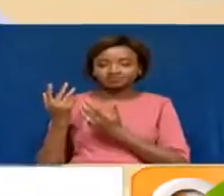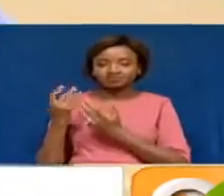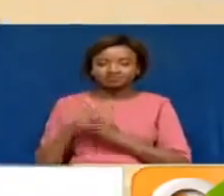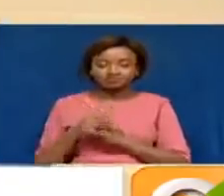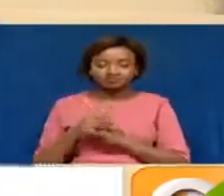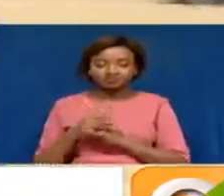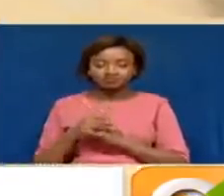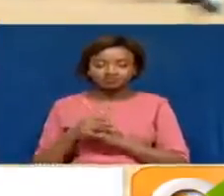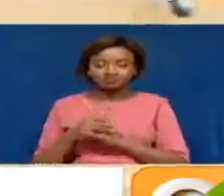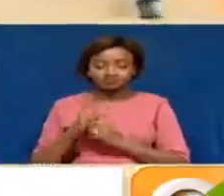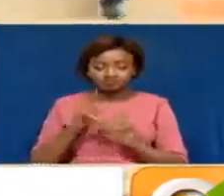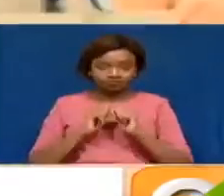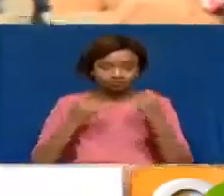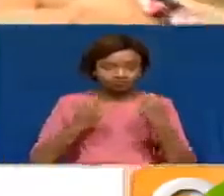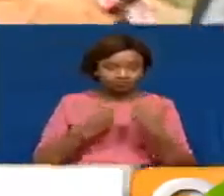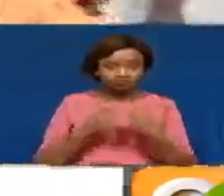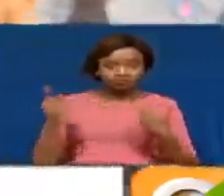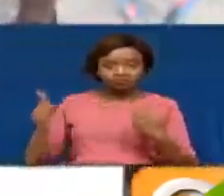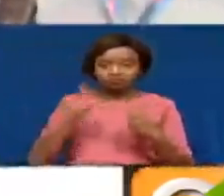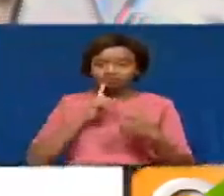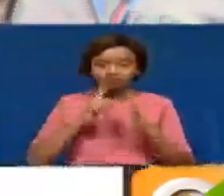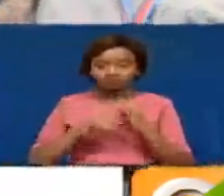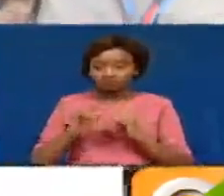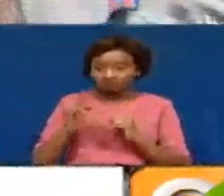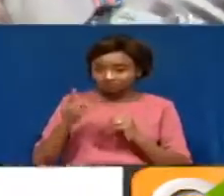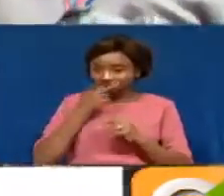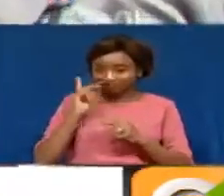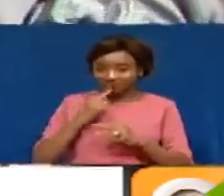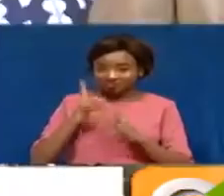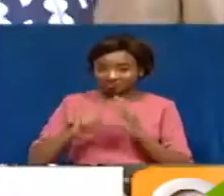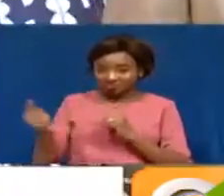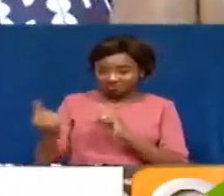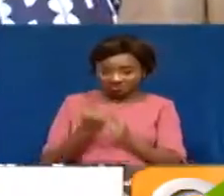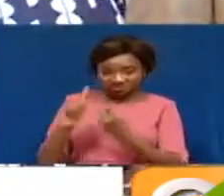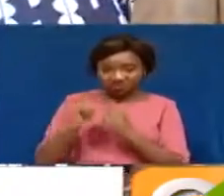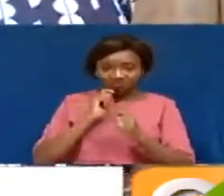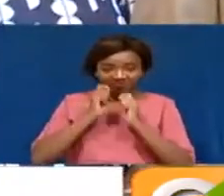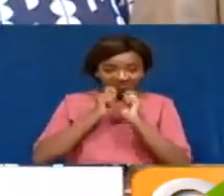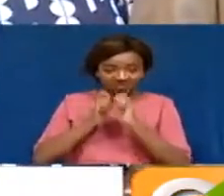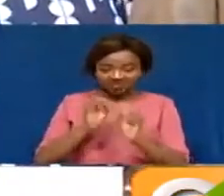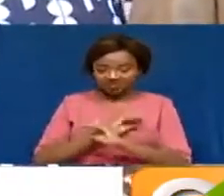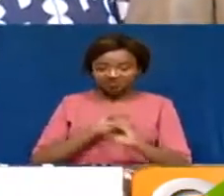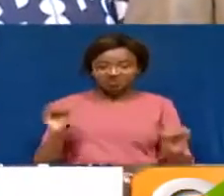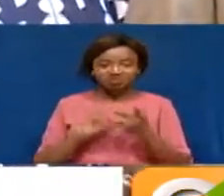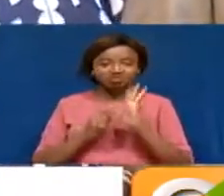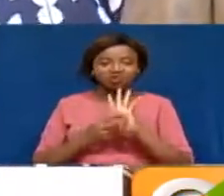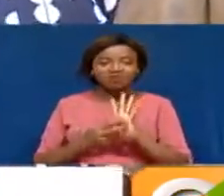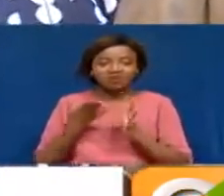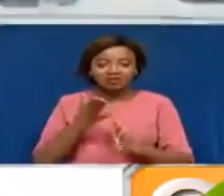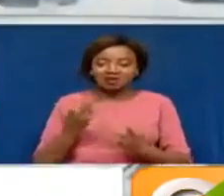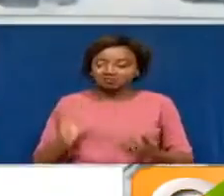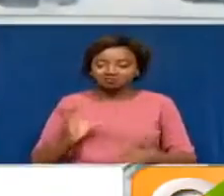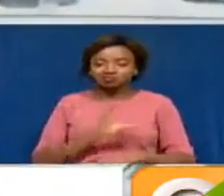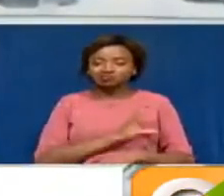panel, reiterating that he will not be interviewed by the committee, the advisory panel is now flexing its